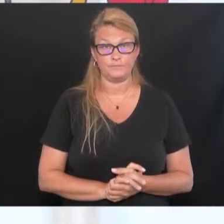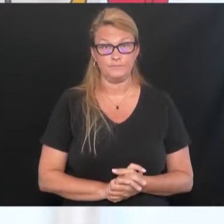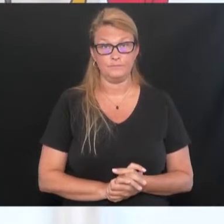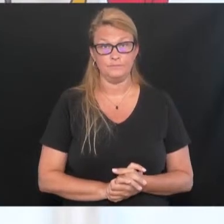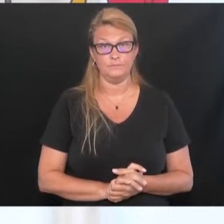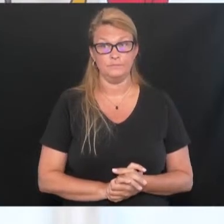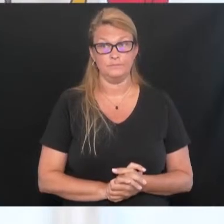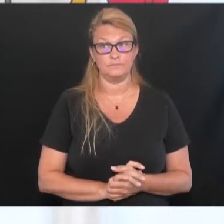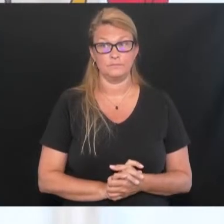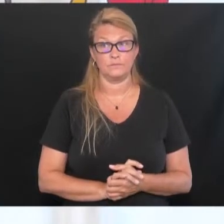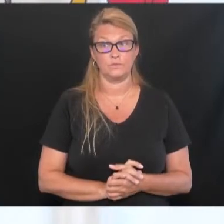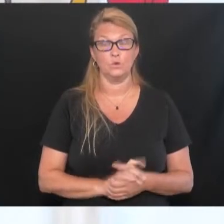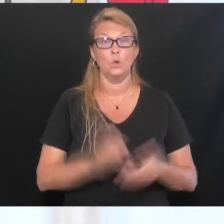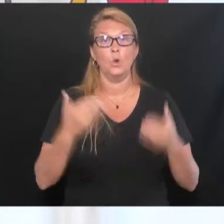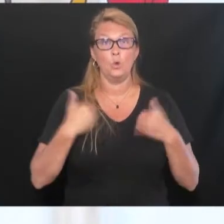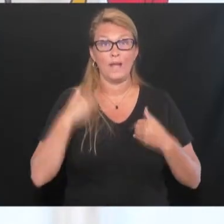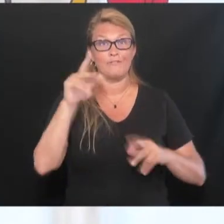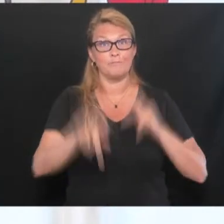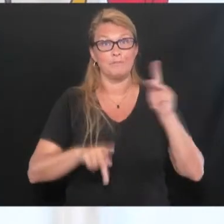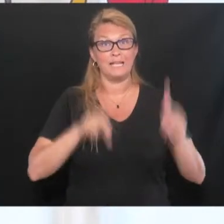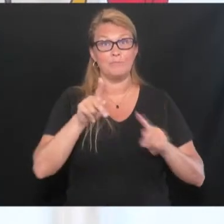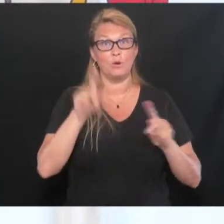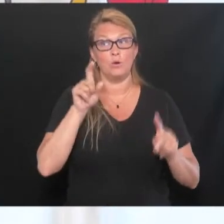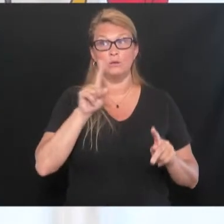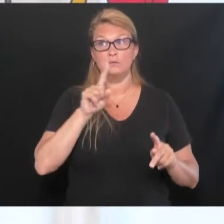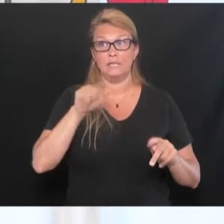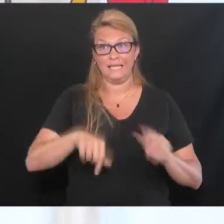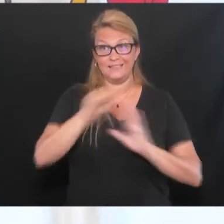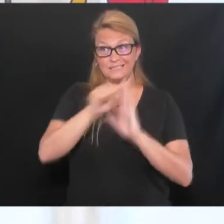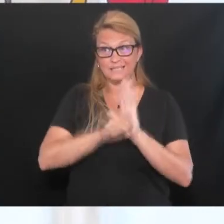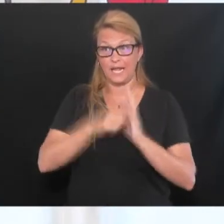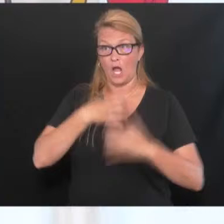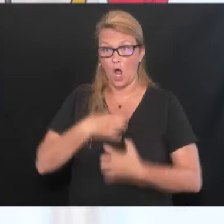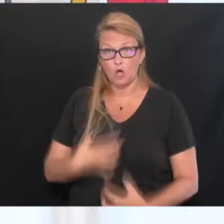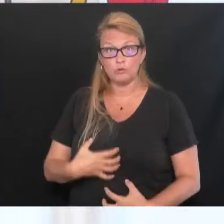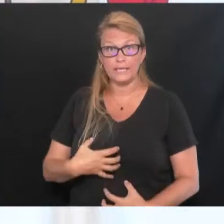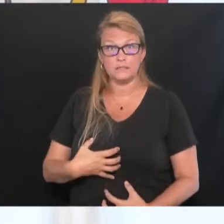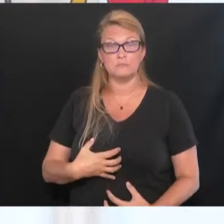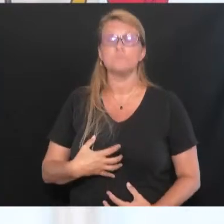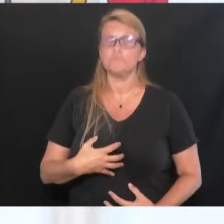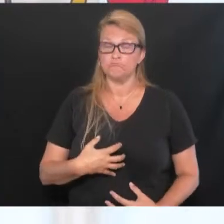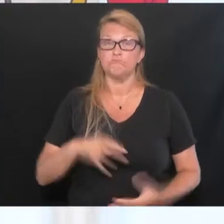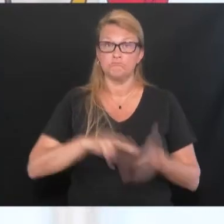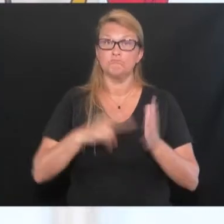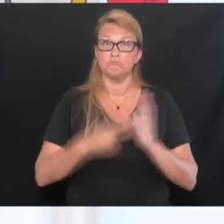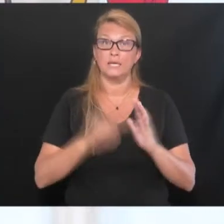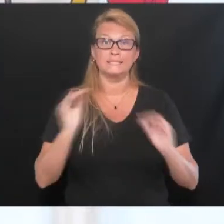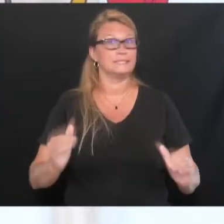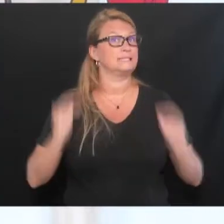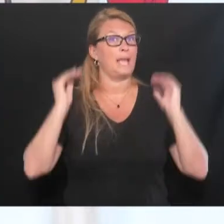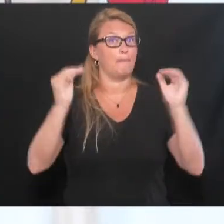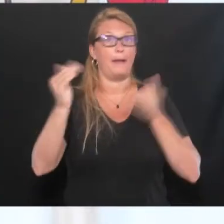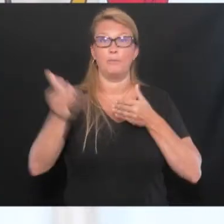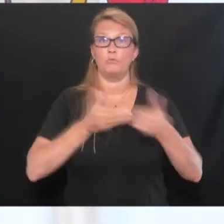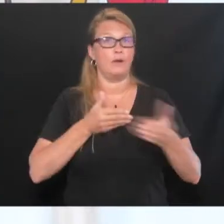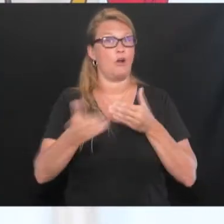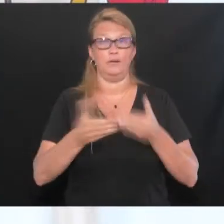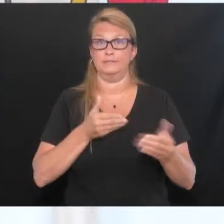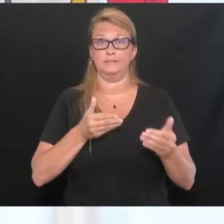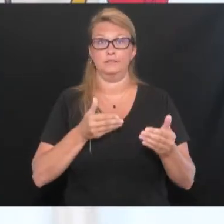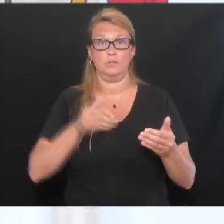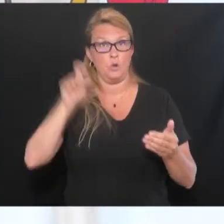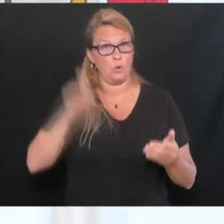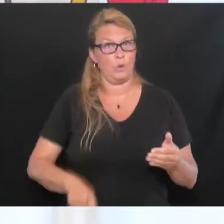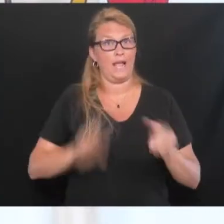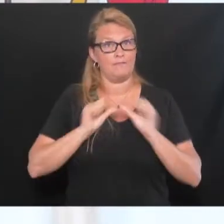do with it, we got people in the state of West Virginia that are hungry, and we got to absolutely step up no matter what. We have got to